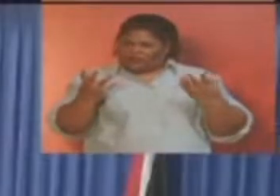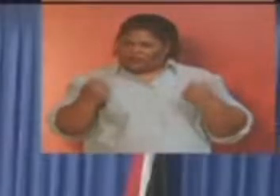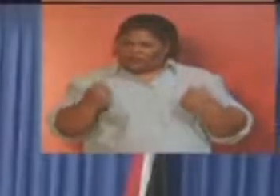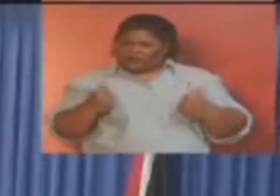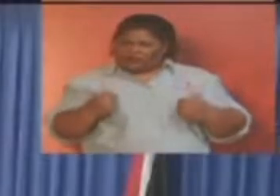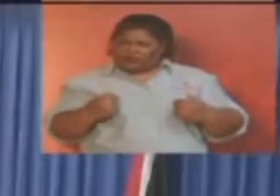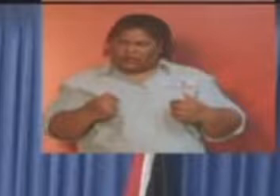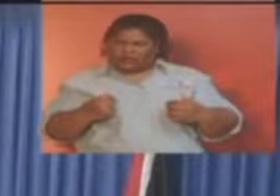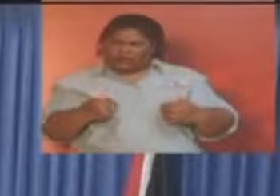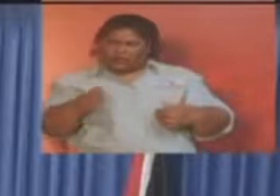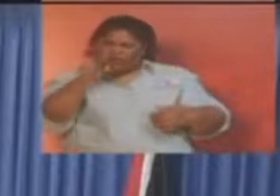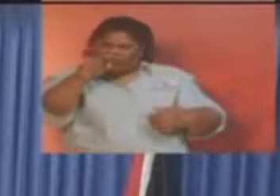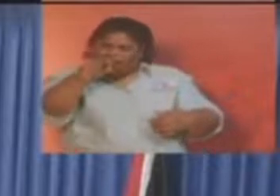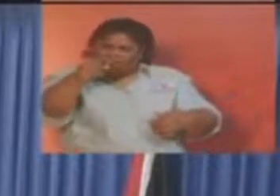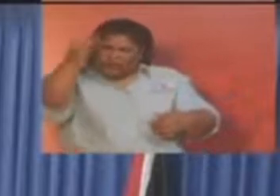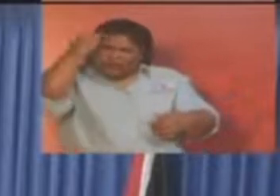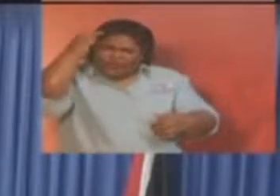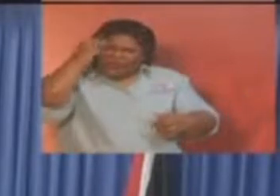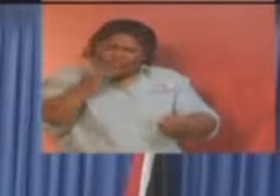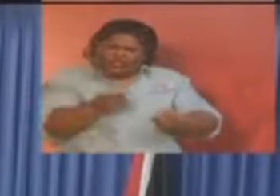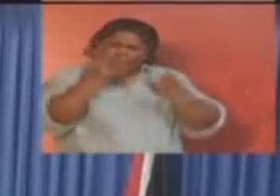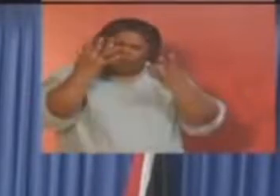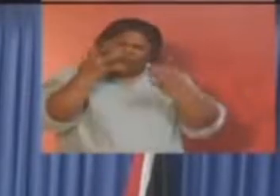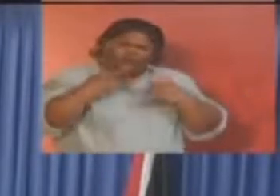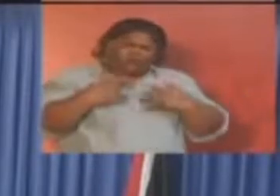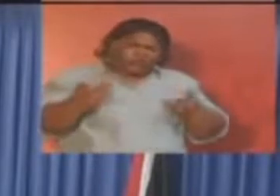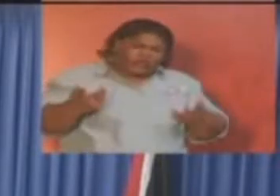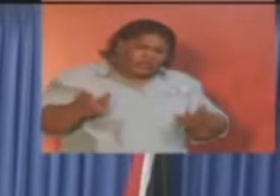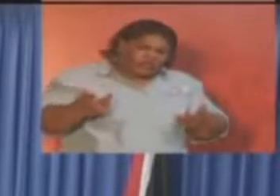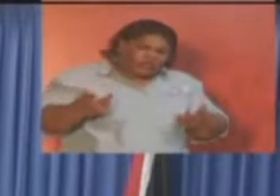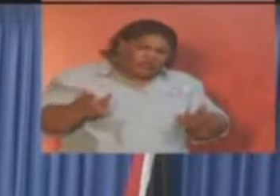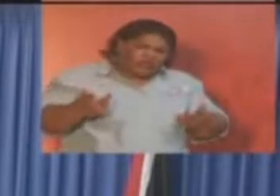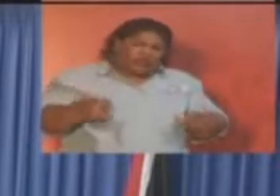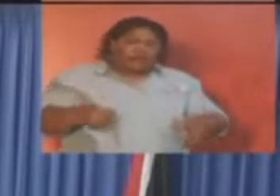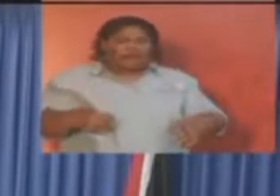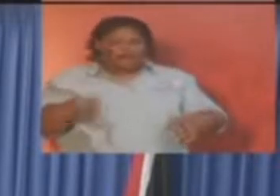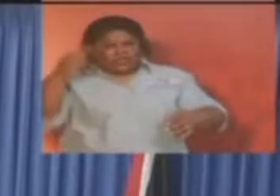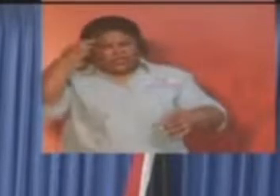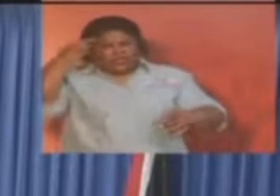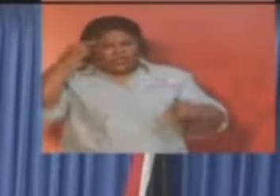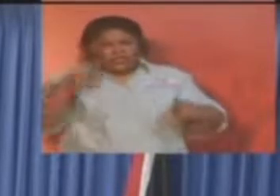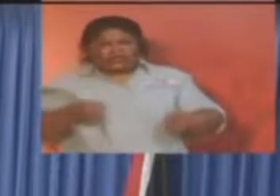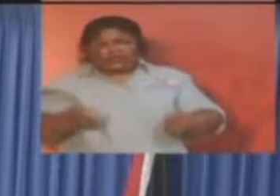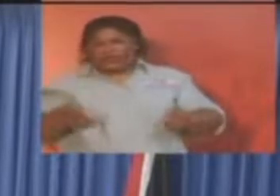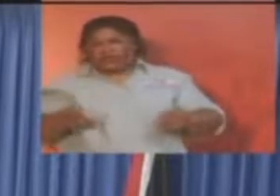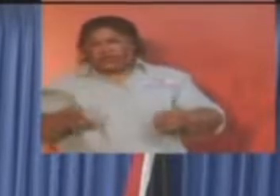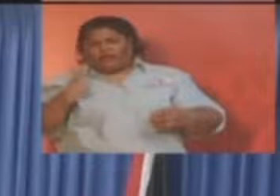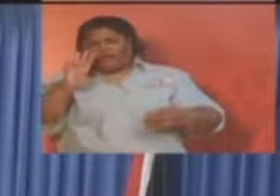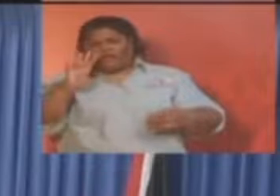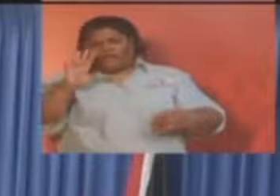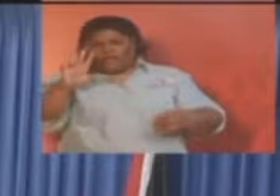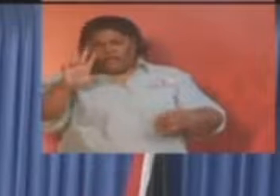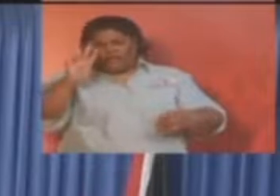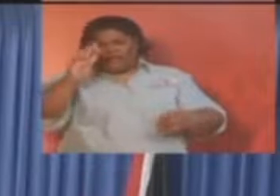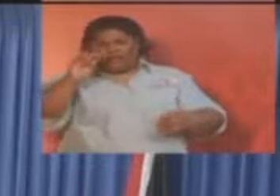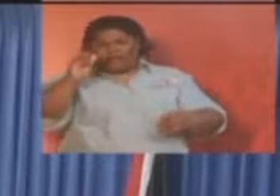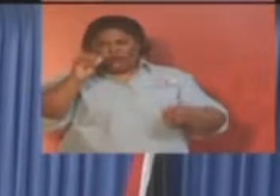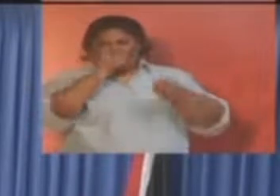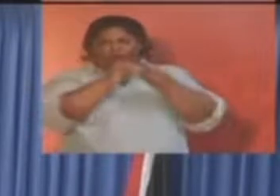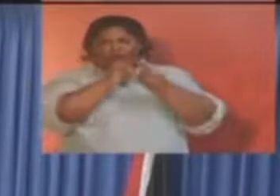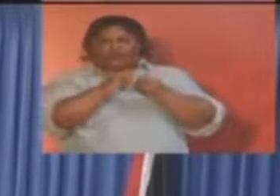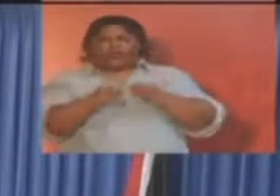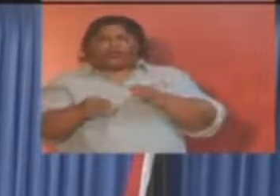Could you remind me what the figure you thought it was so that we could probably account for it? It was more than 542. That's what I'm saying. I think what you were counting